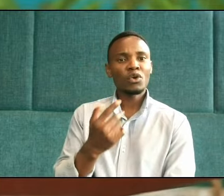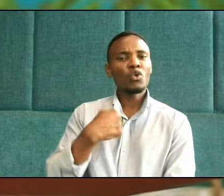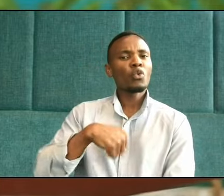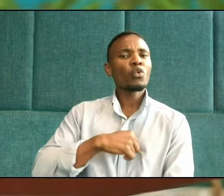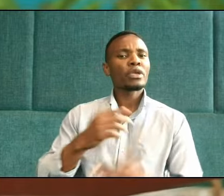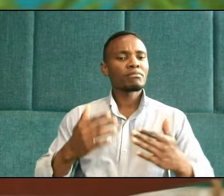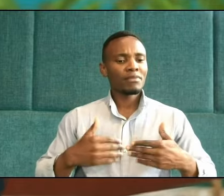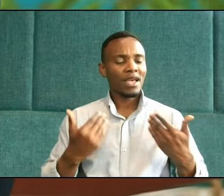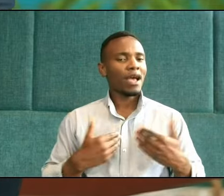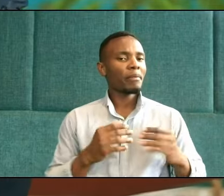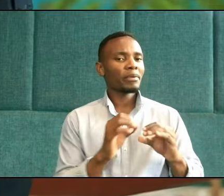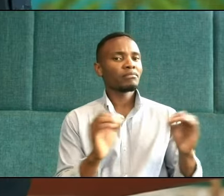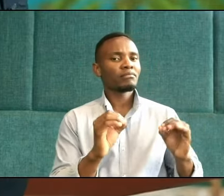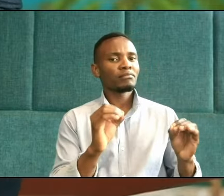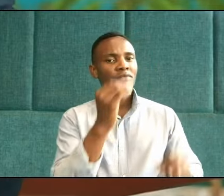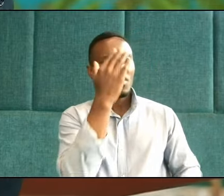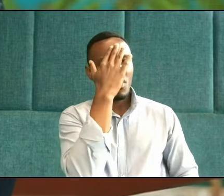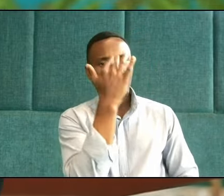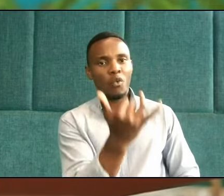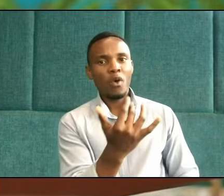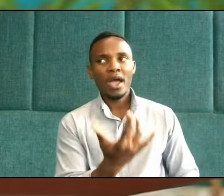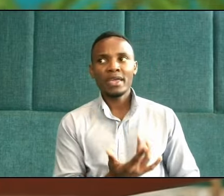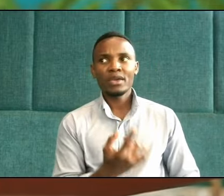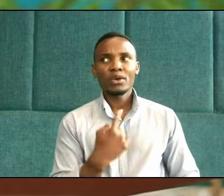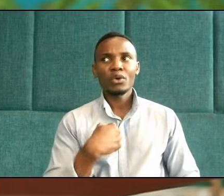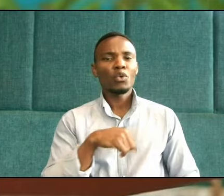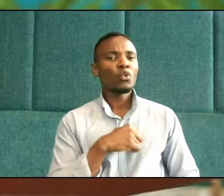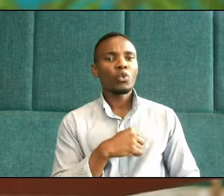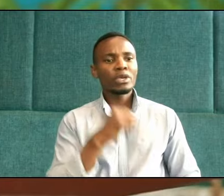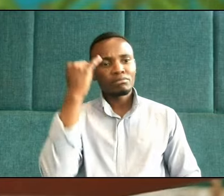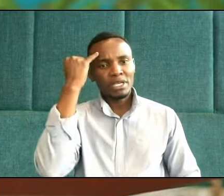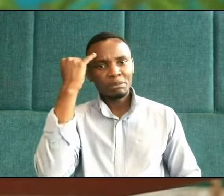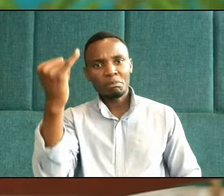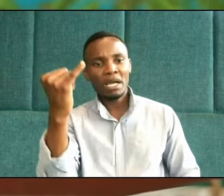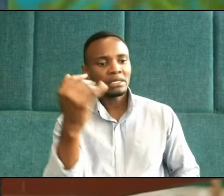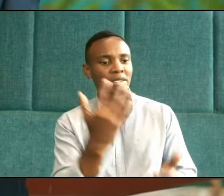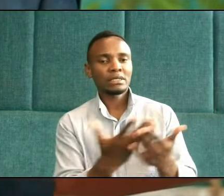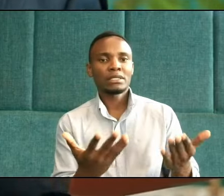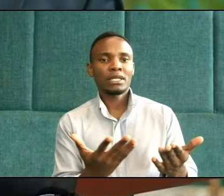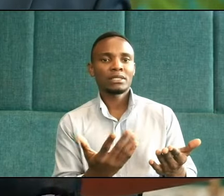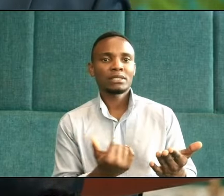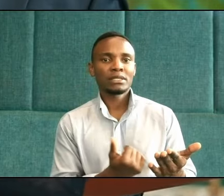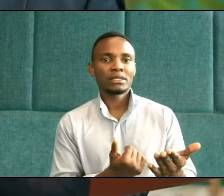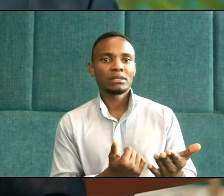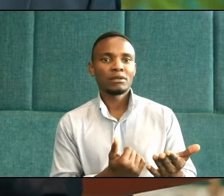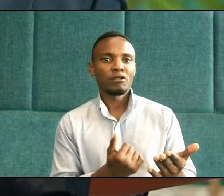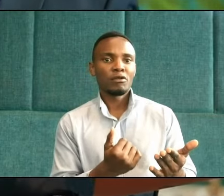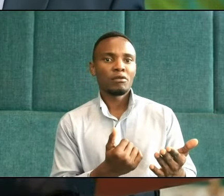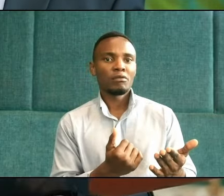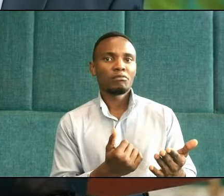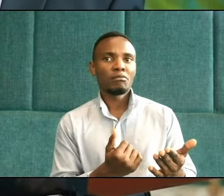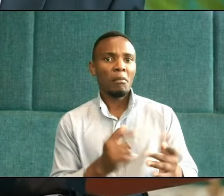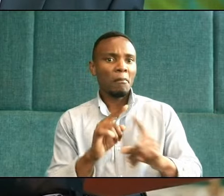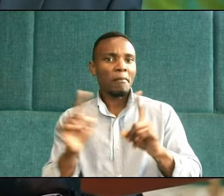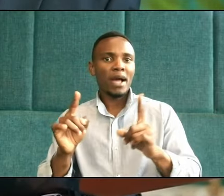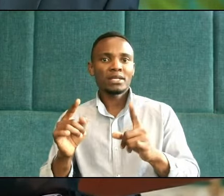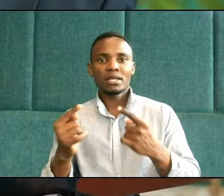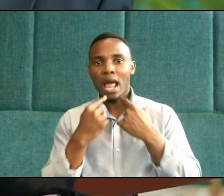is because we imagine and see and understand, but we don't pronounce it.